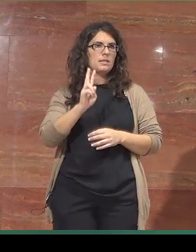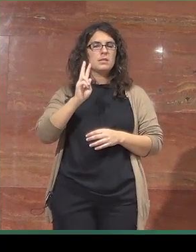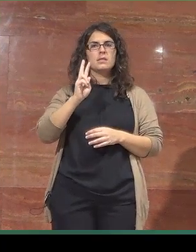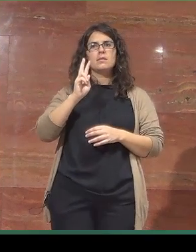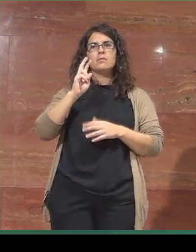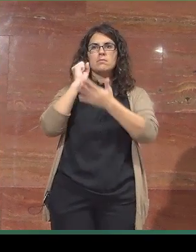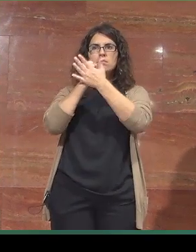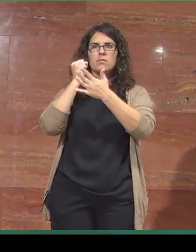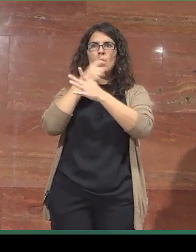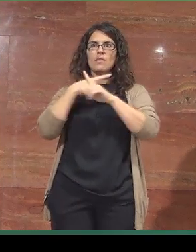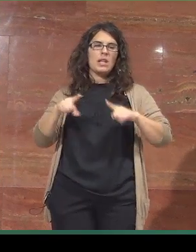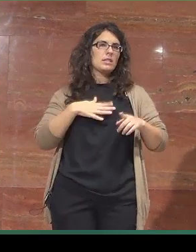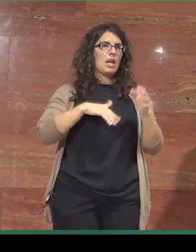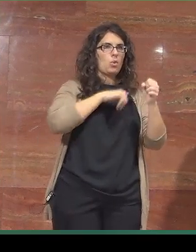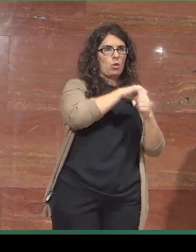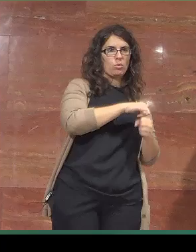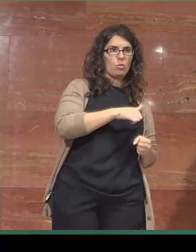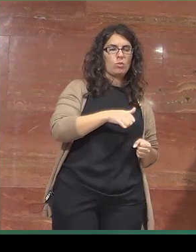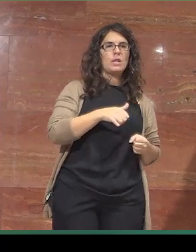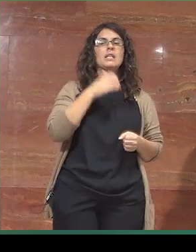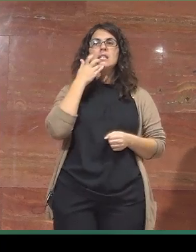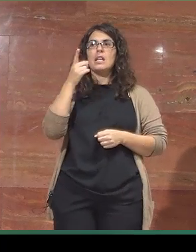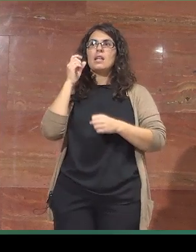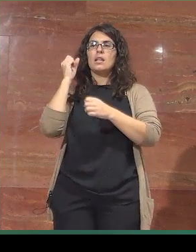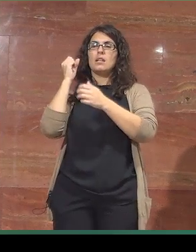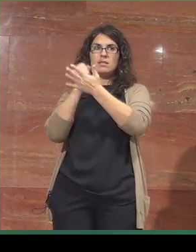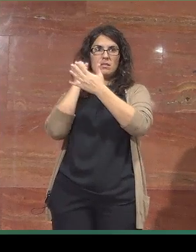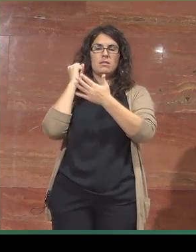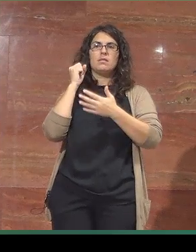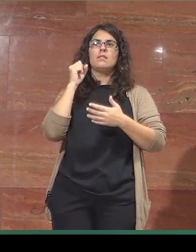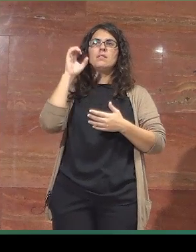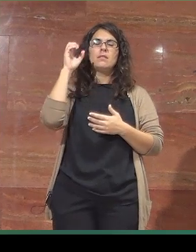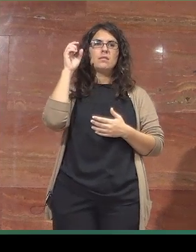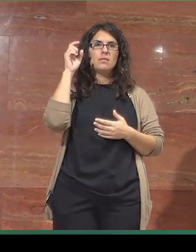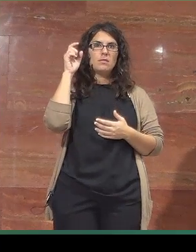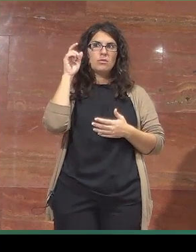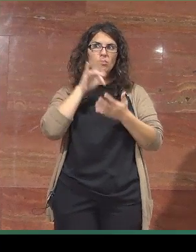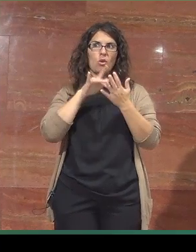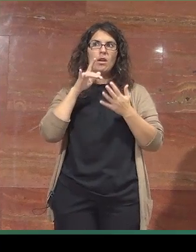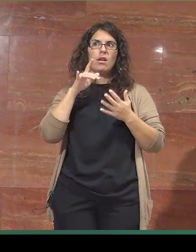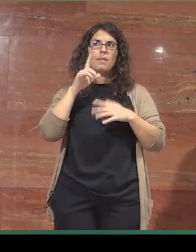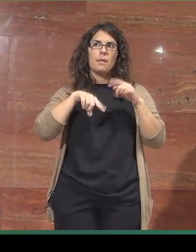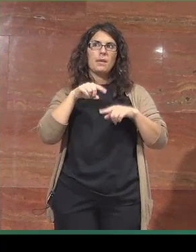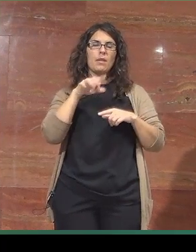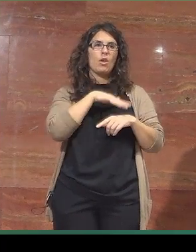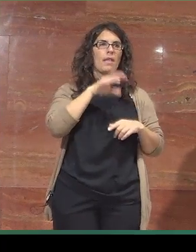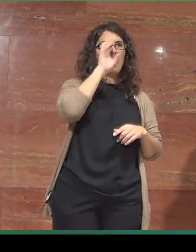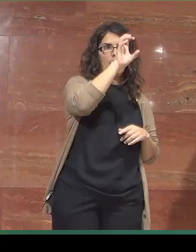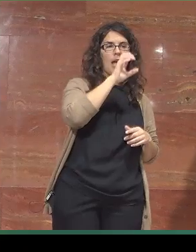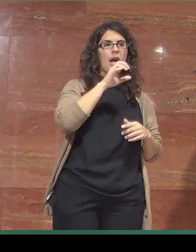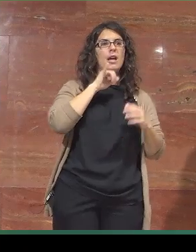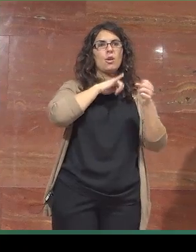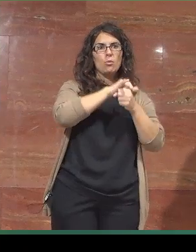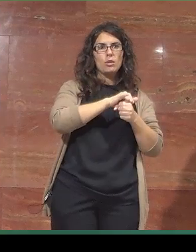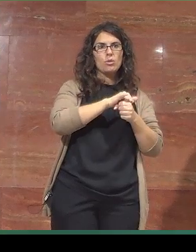don't look at it. So it's also this very strong element we have in our elements is